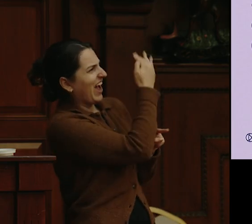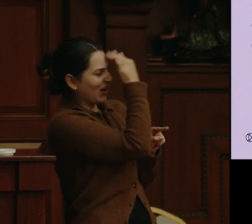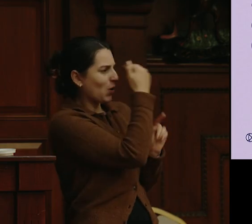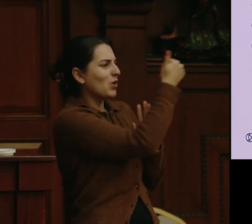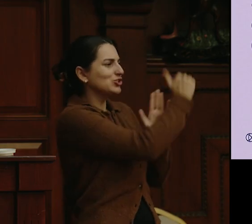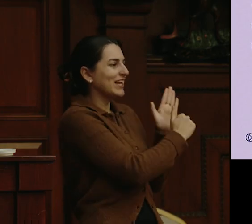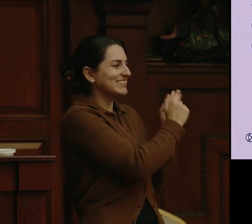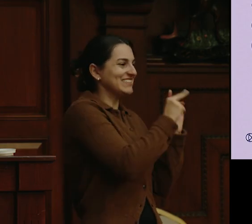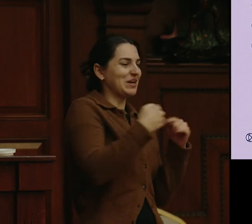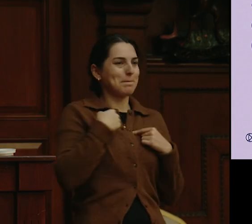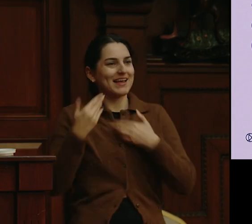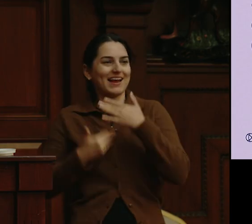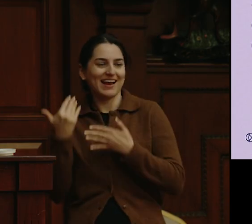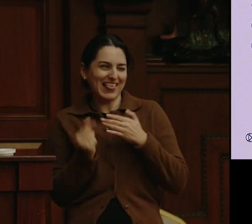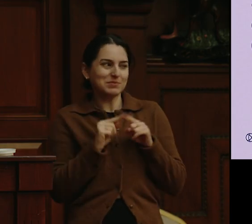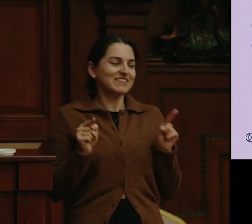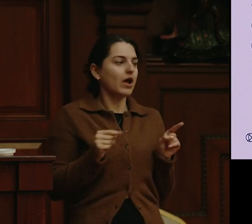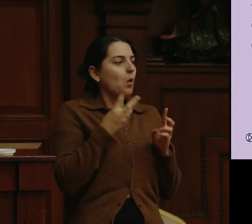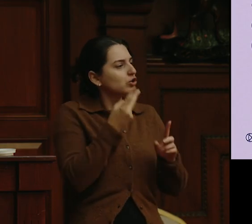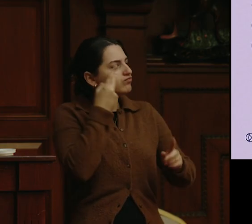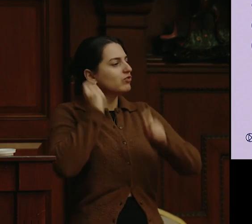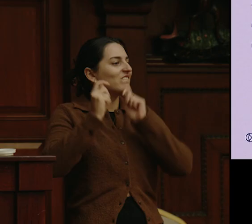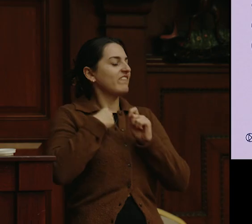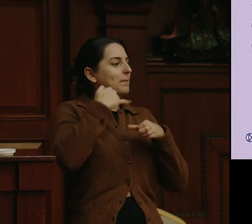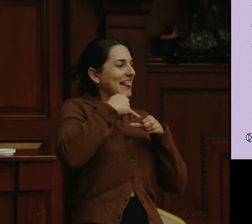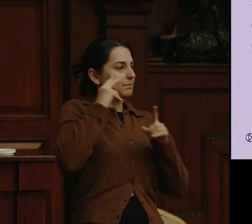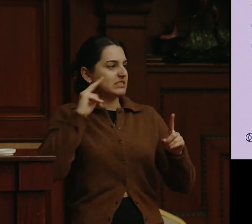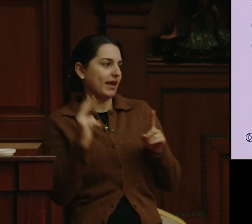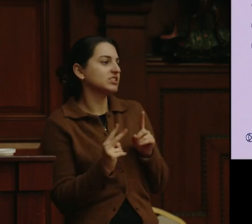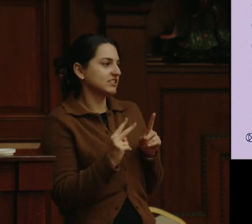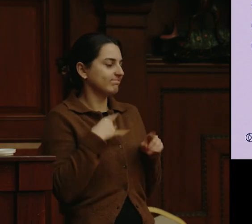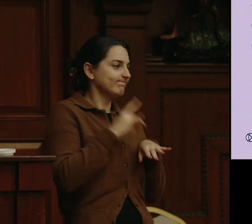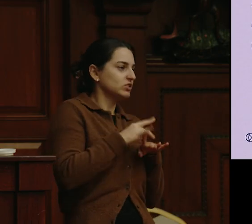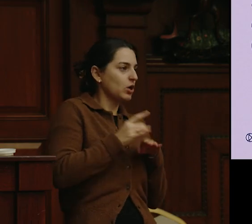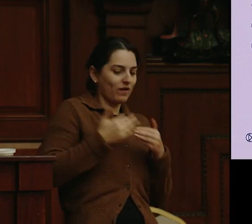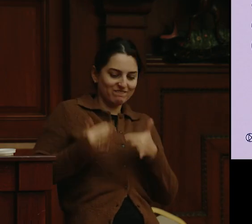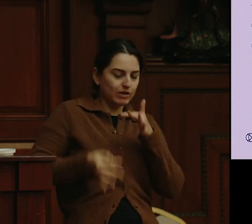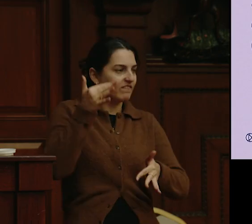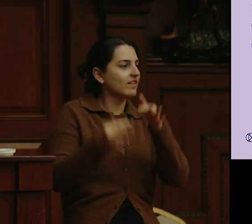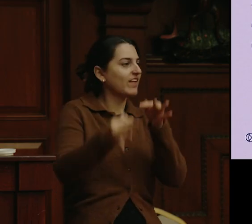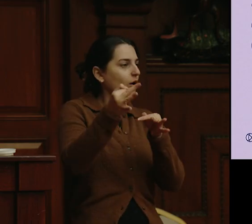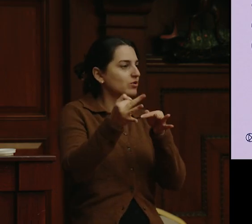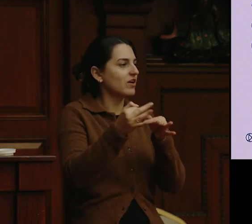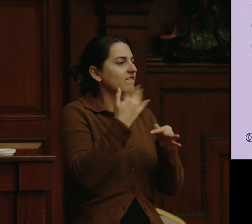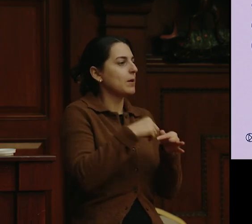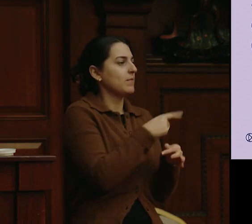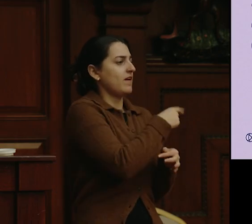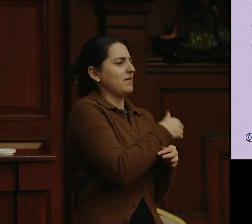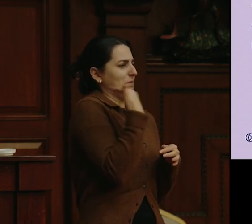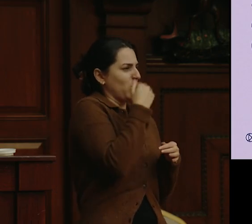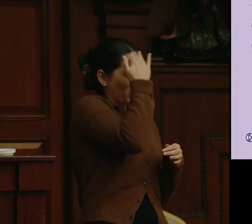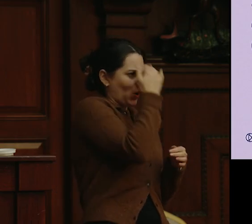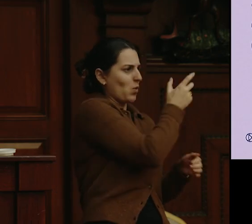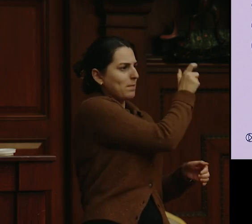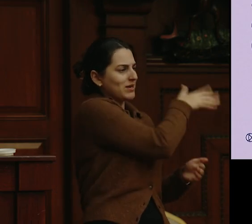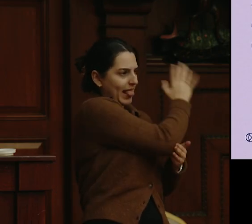and the slide. I'm going to reflect from a clinical point of view on the findings that I presented in the first two talks,